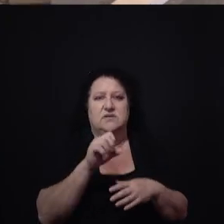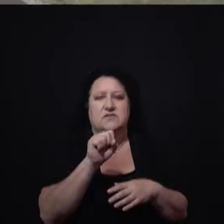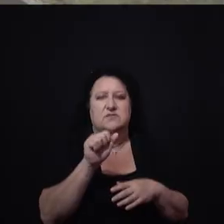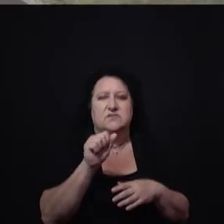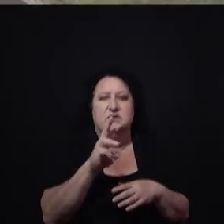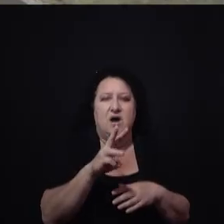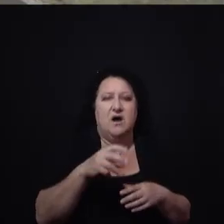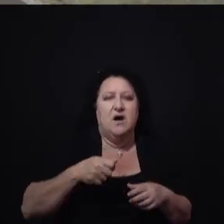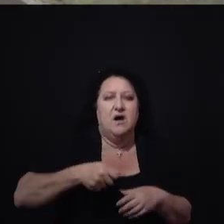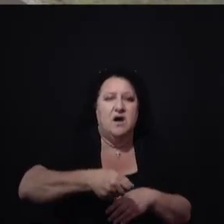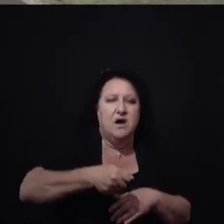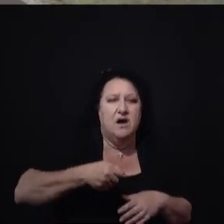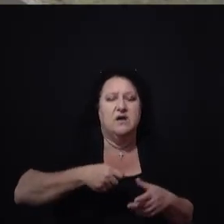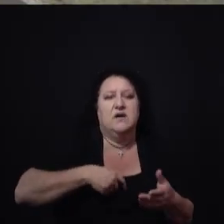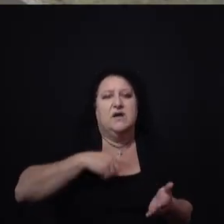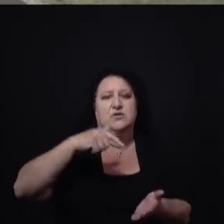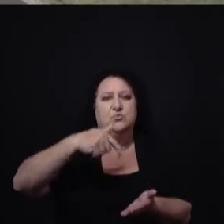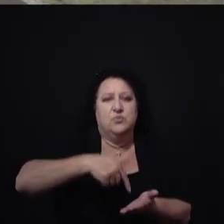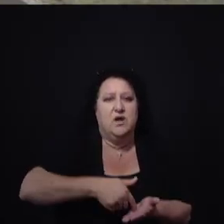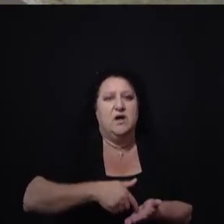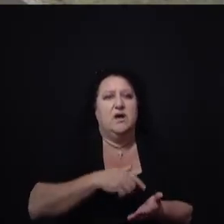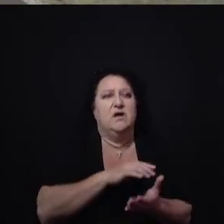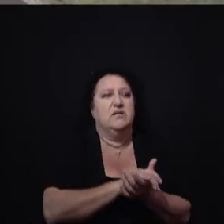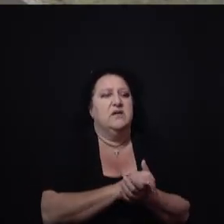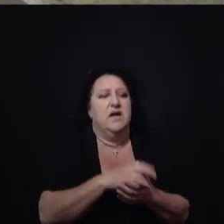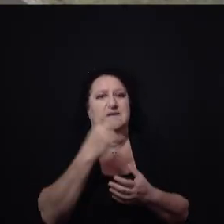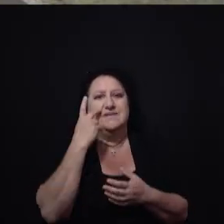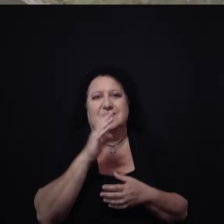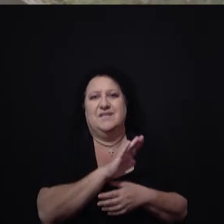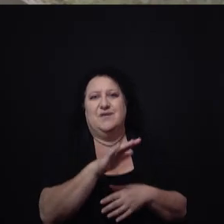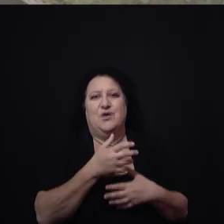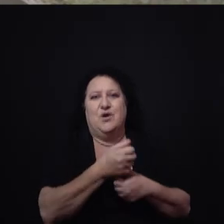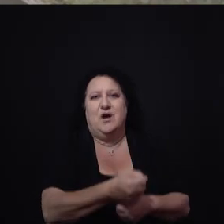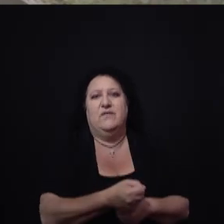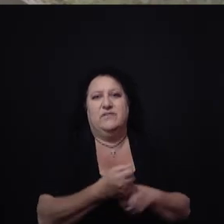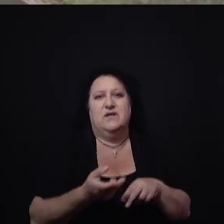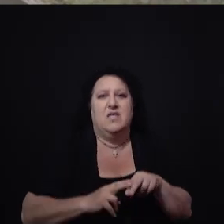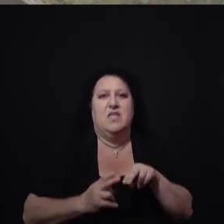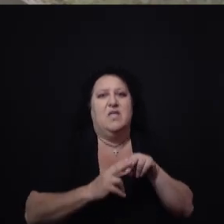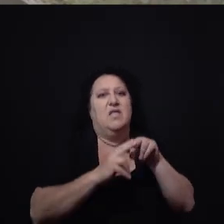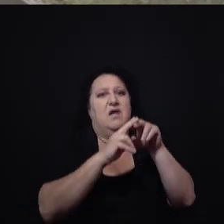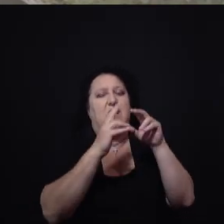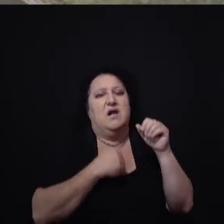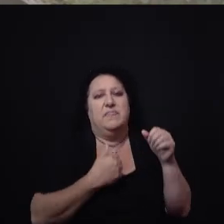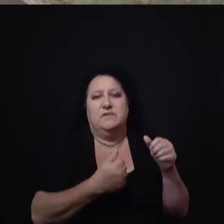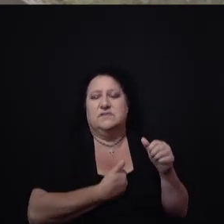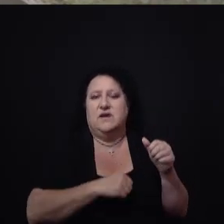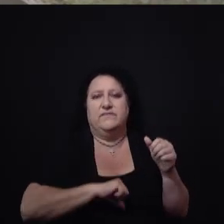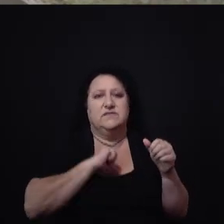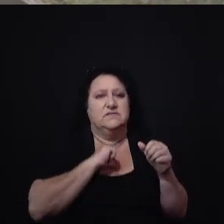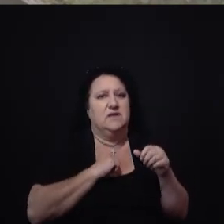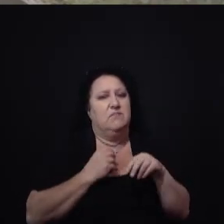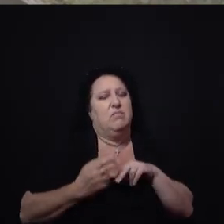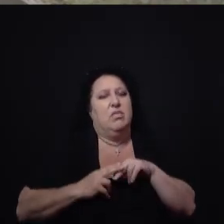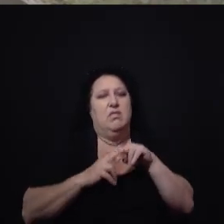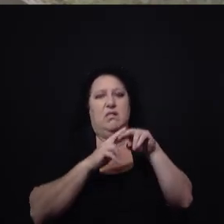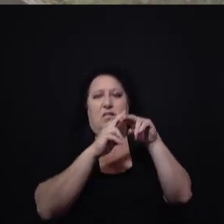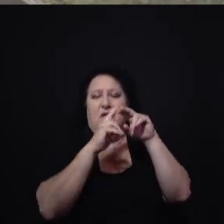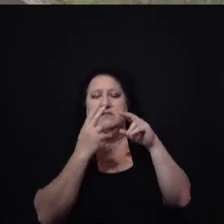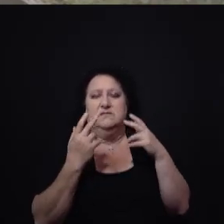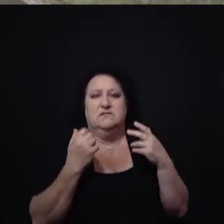just amazing to see how that builds confidence, how that builds self-esteem, how it makes them say, you know what, we can not only